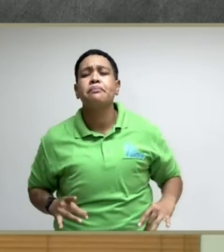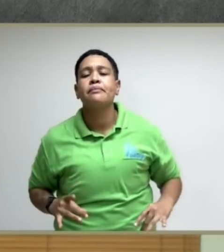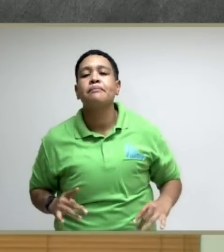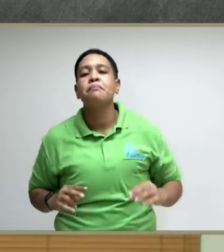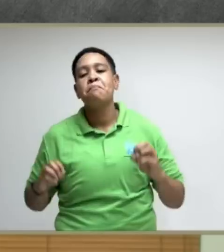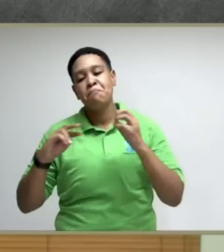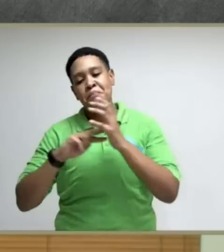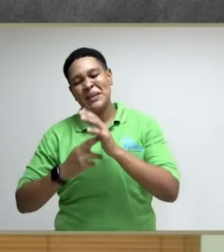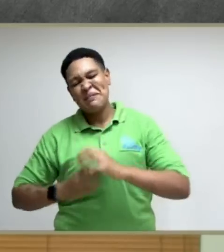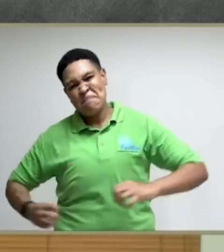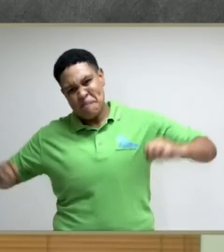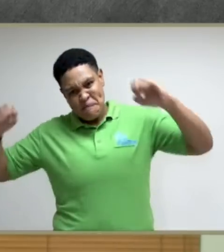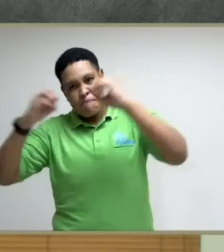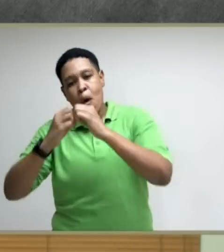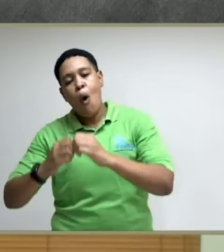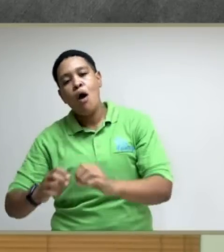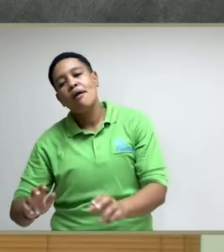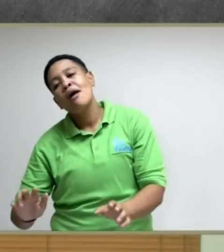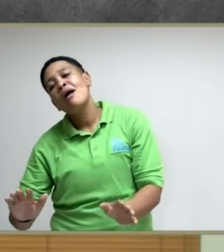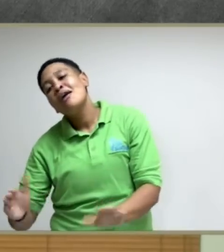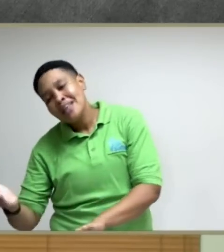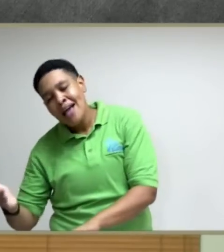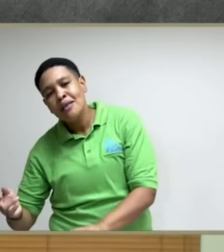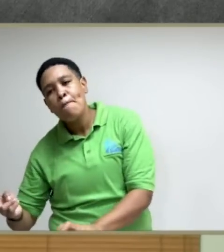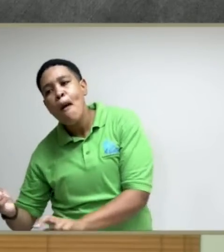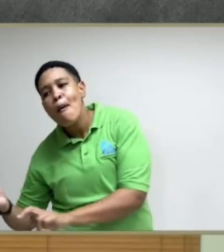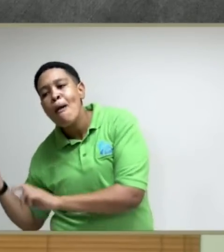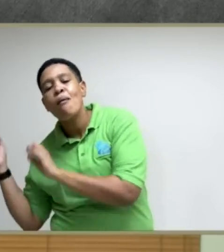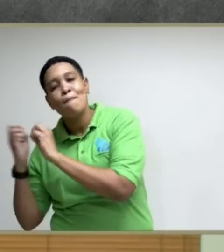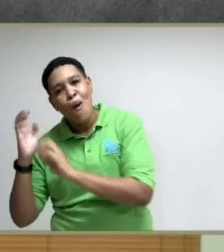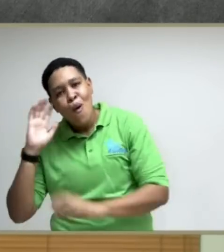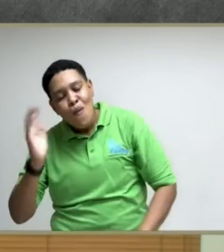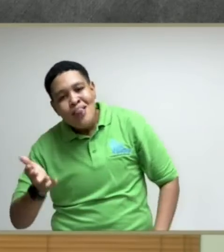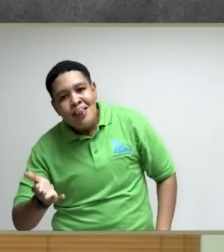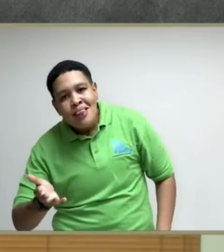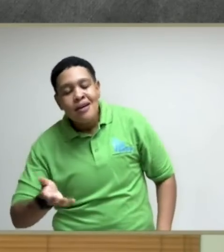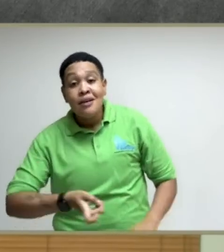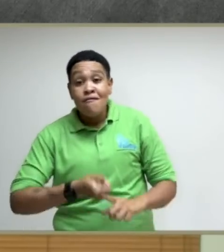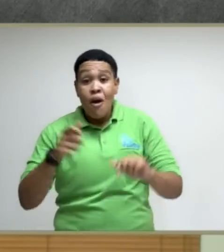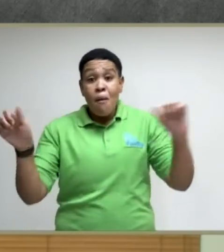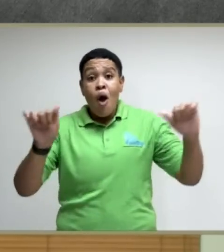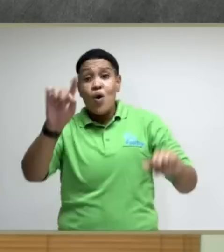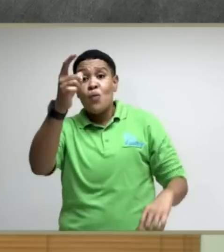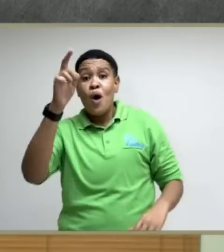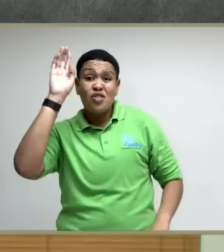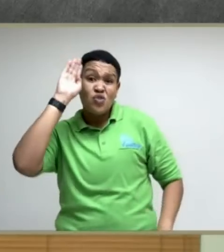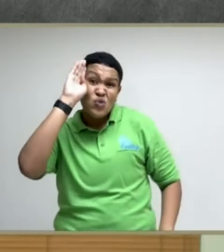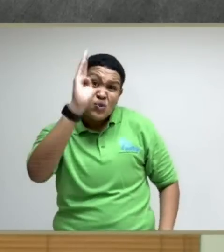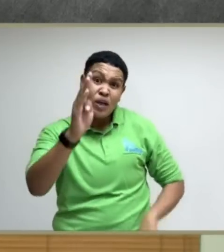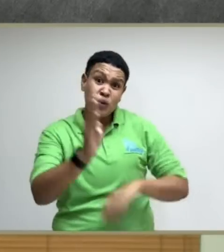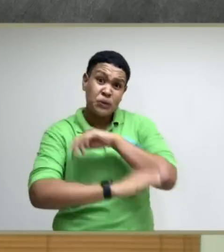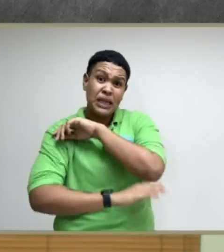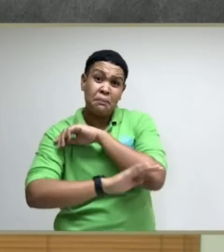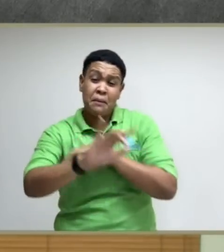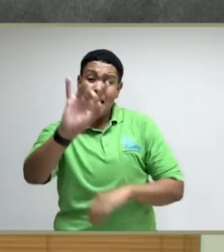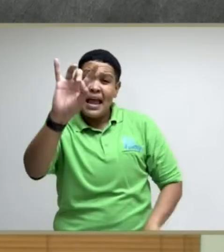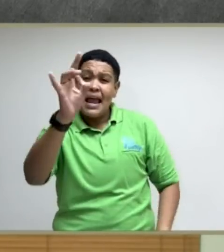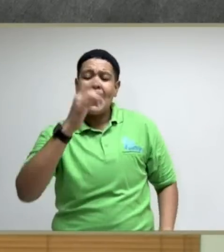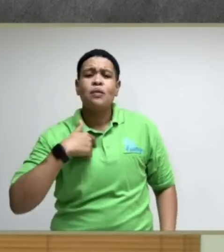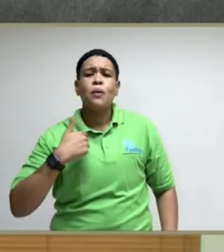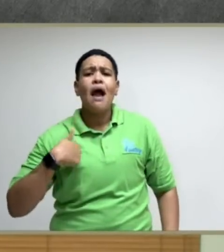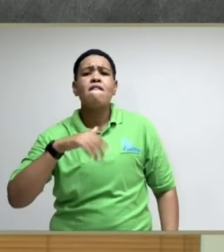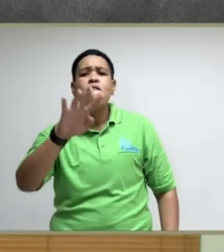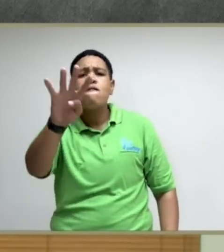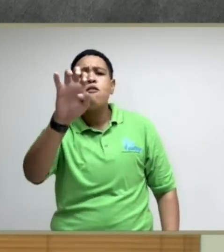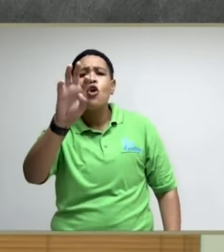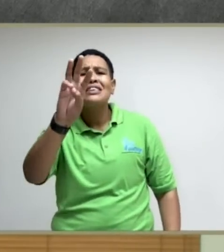truly, for that period, August 1 to September 8th, we have had 465 deaths, which is a